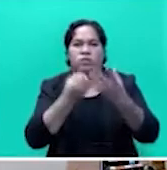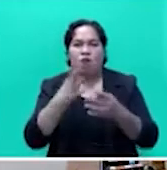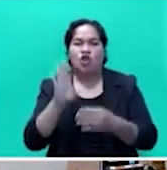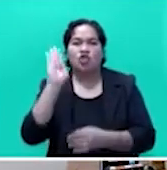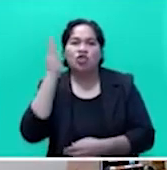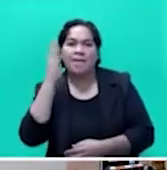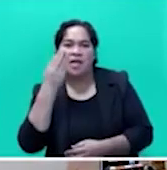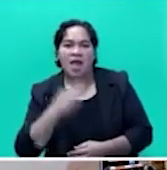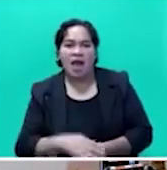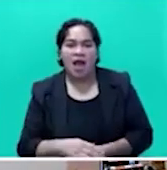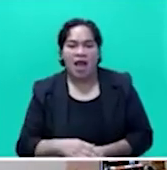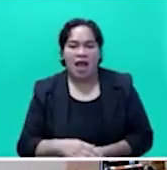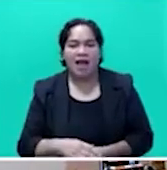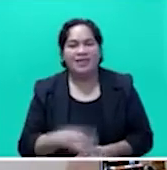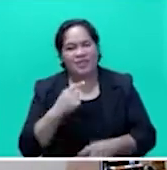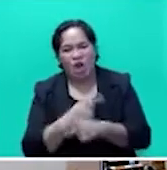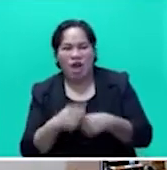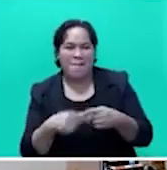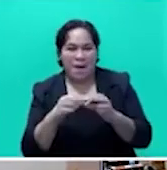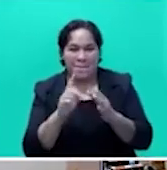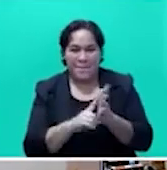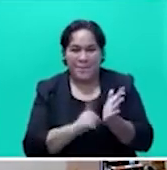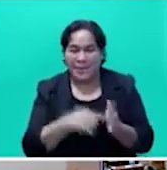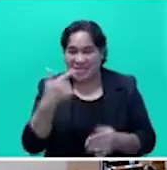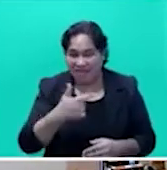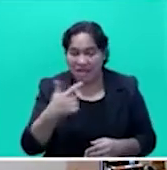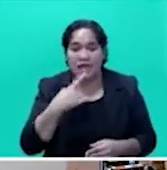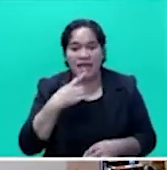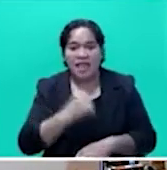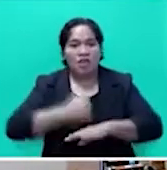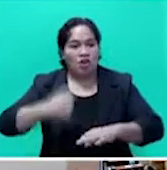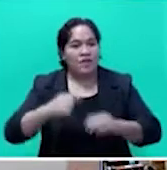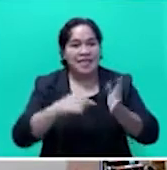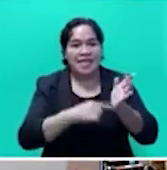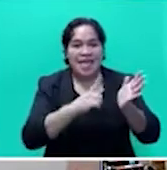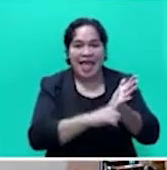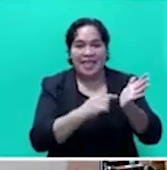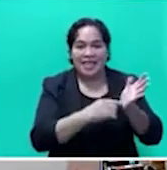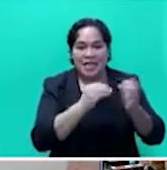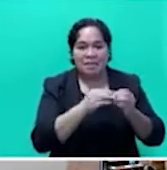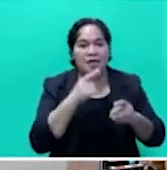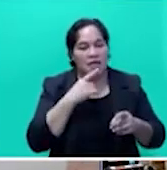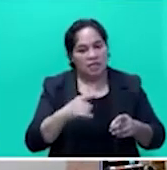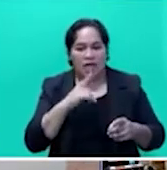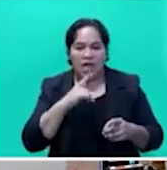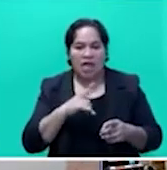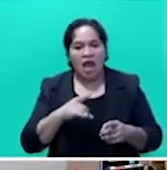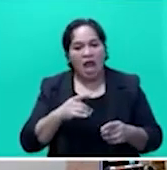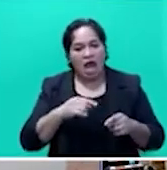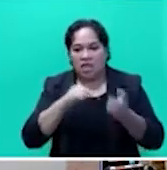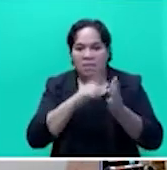the opposition that in terms of Bill 17, that the authority of TLTB to award leases has been removed. This is not true